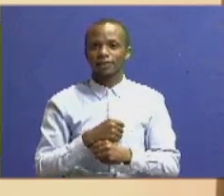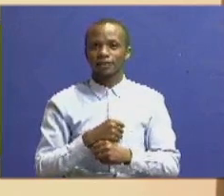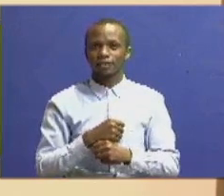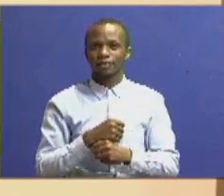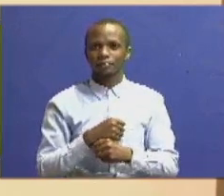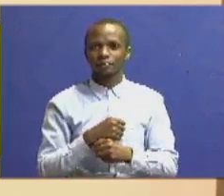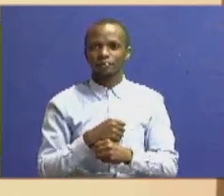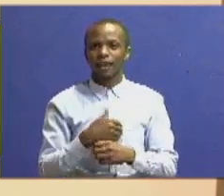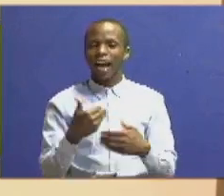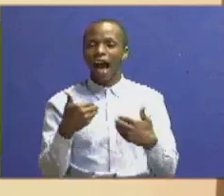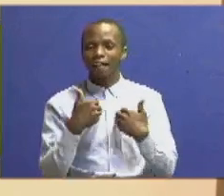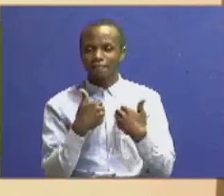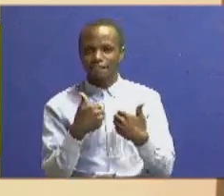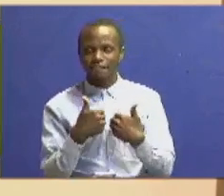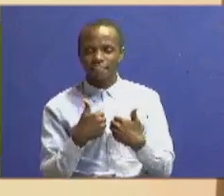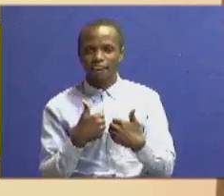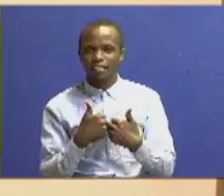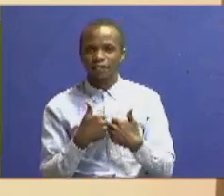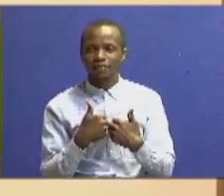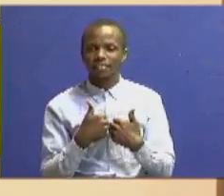We have